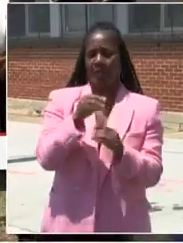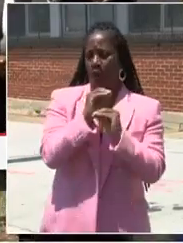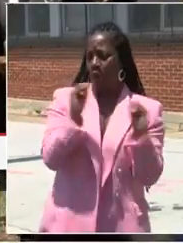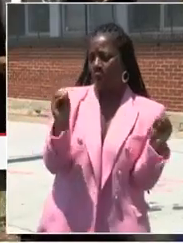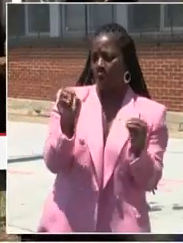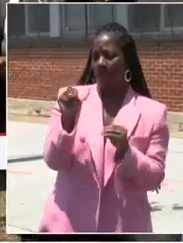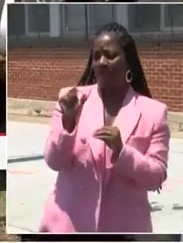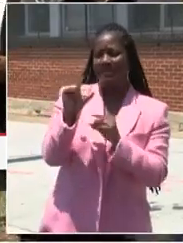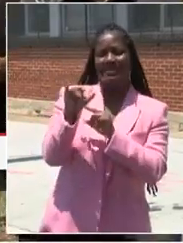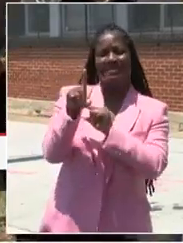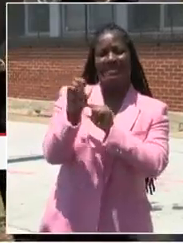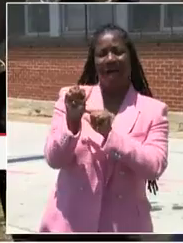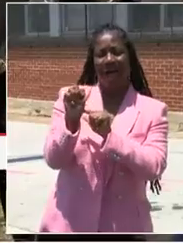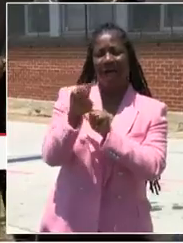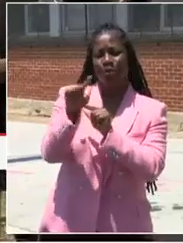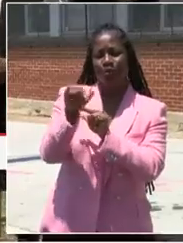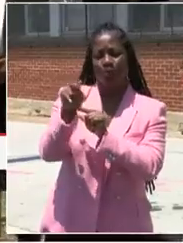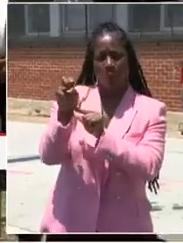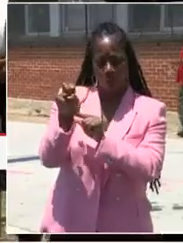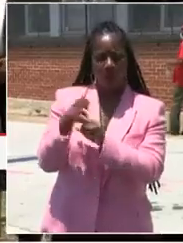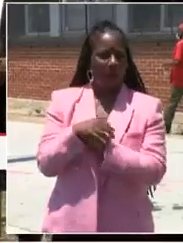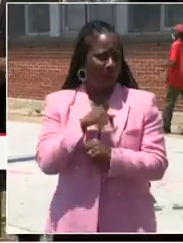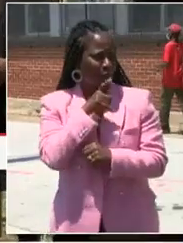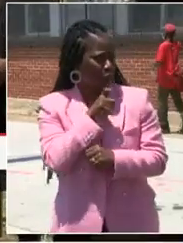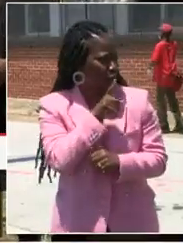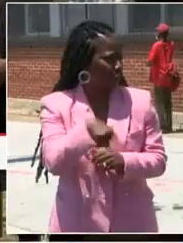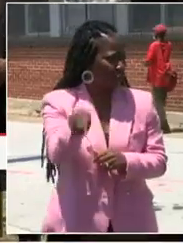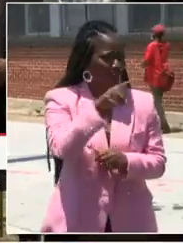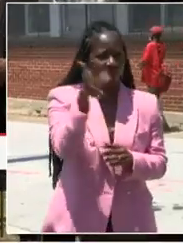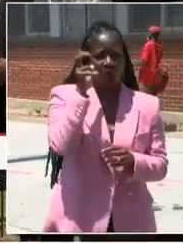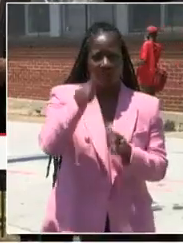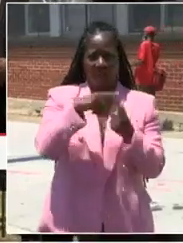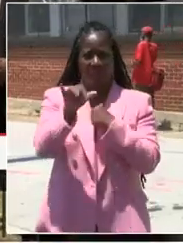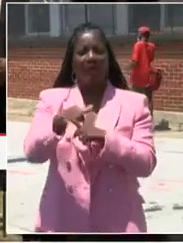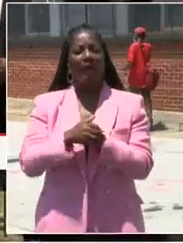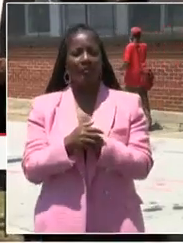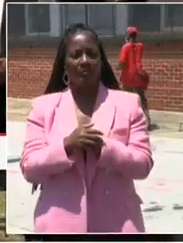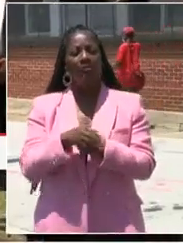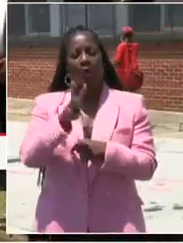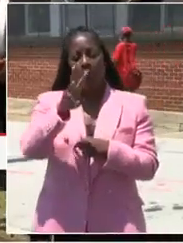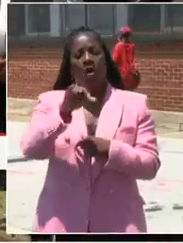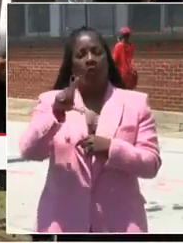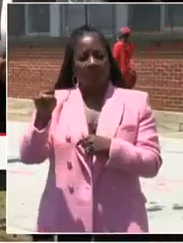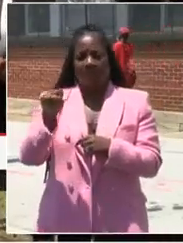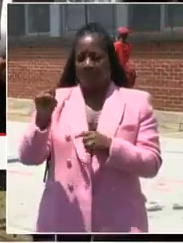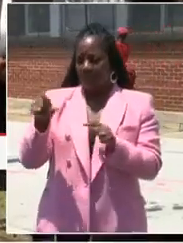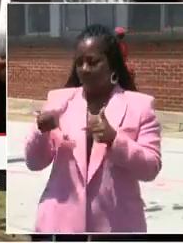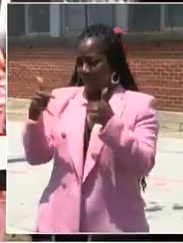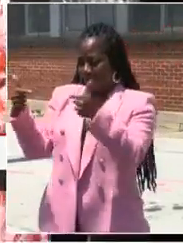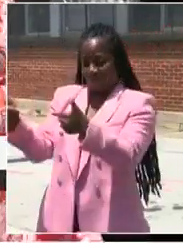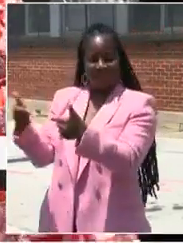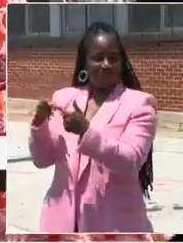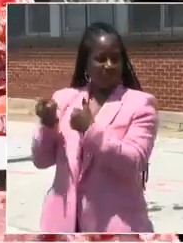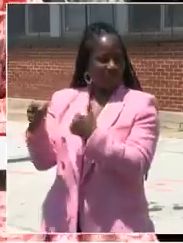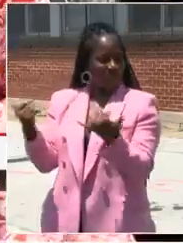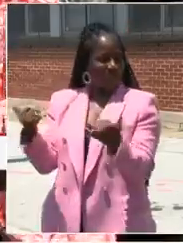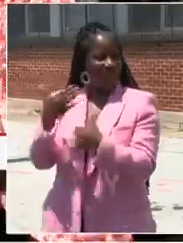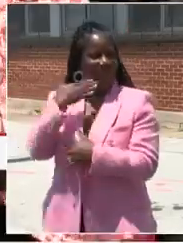so I'm sure lots of you have seen and heard of the No Slide Zone. Dr. Waris Majid, I'm going to turn it over to you. Thank